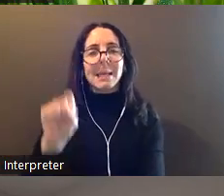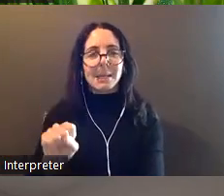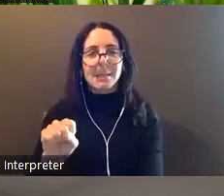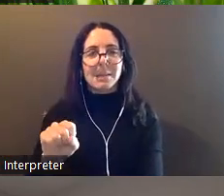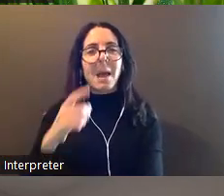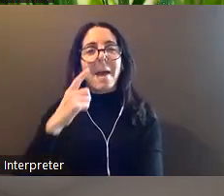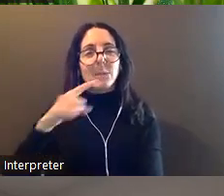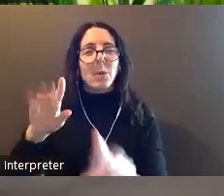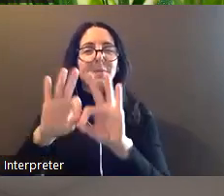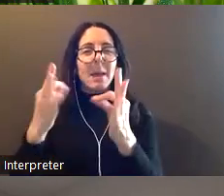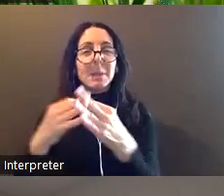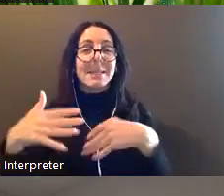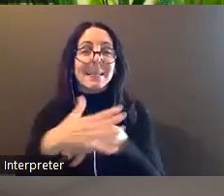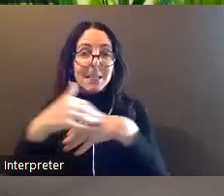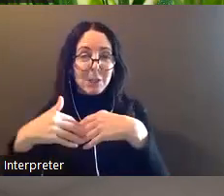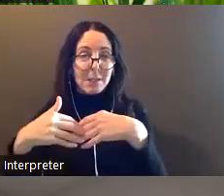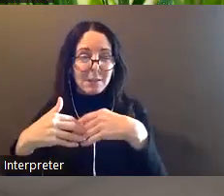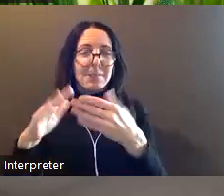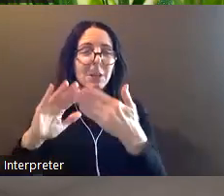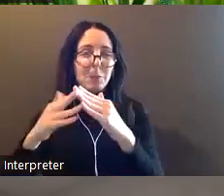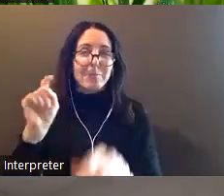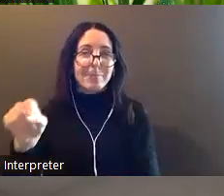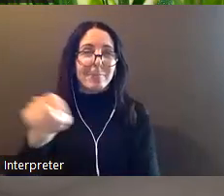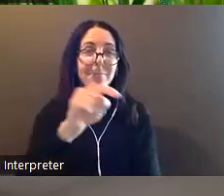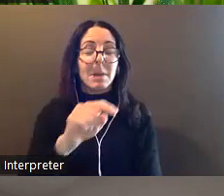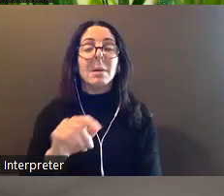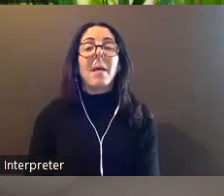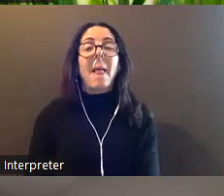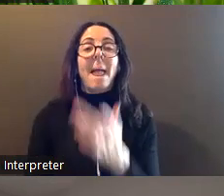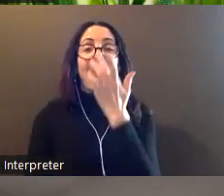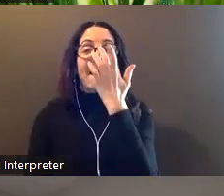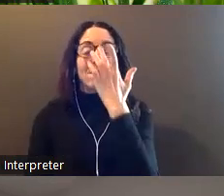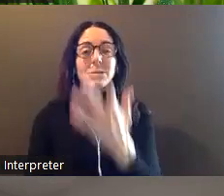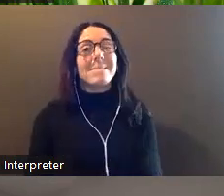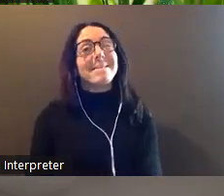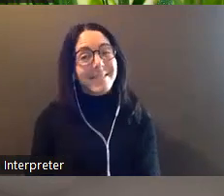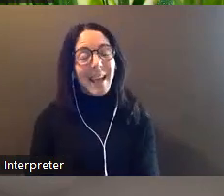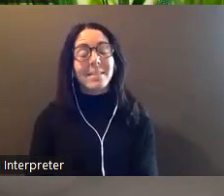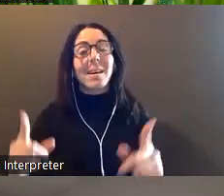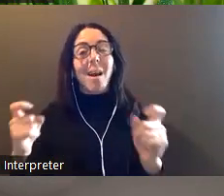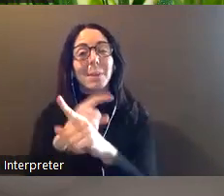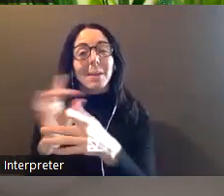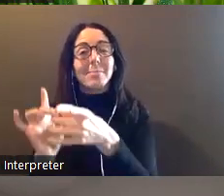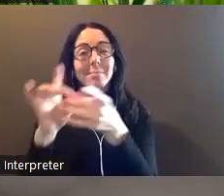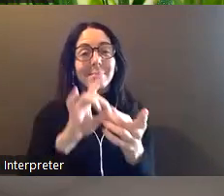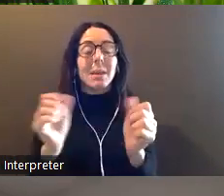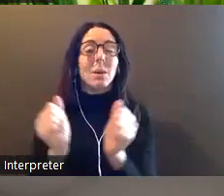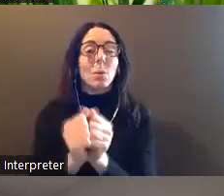Indigenous families and communities, which have a complex interconnection with abuse, neglect, and